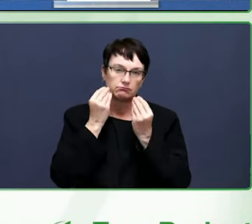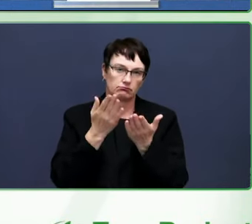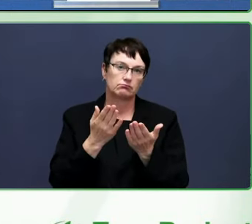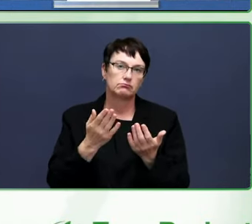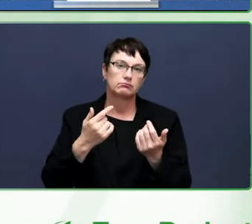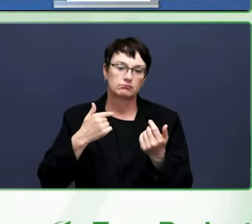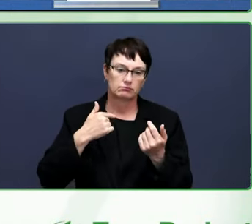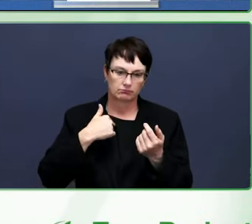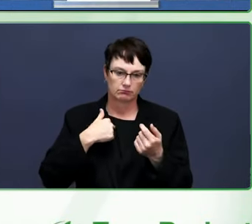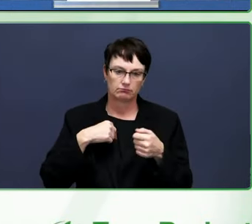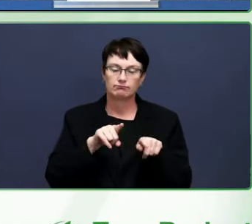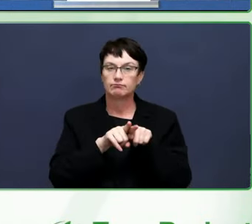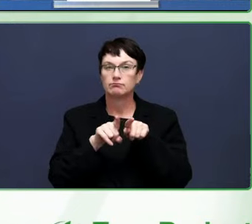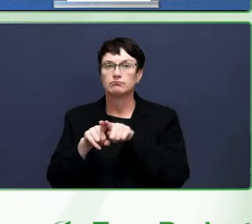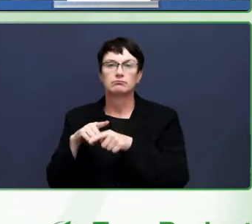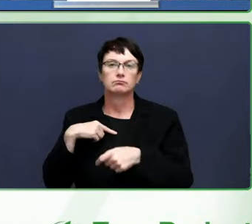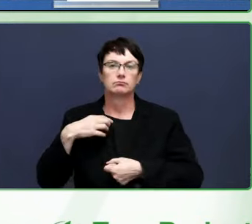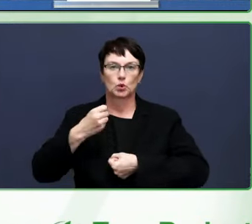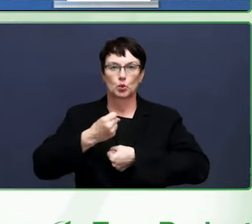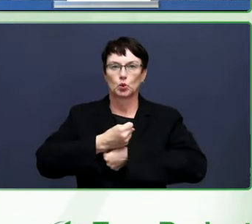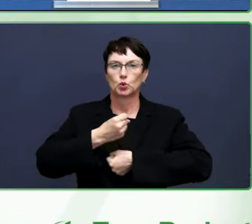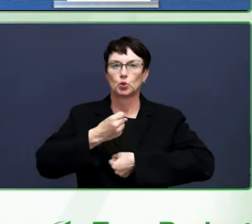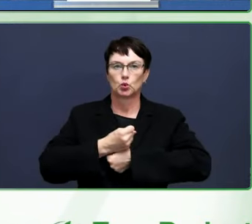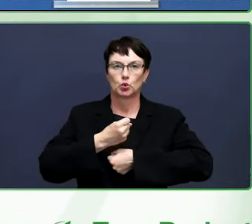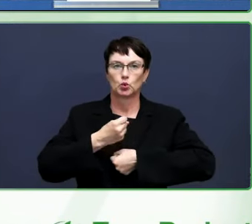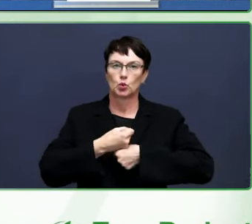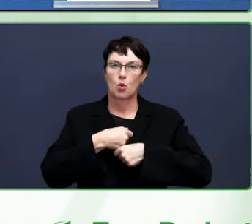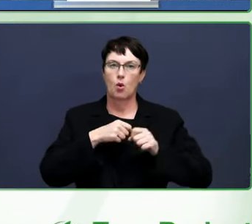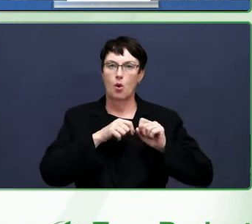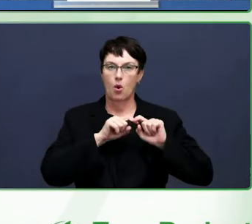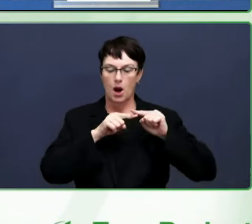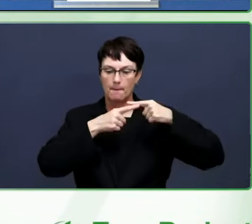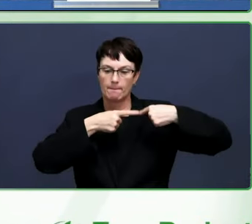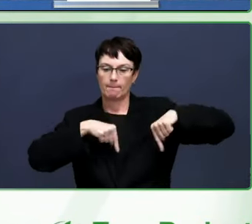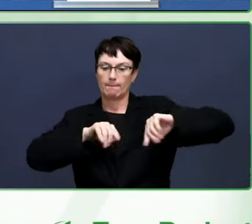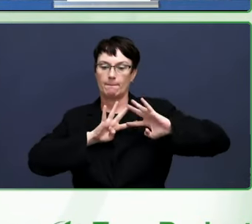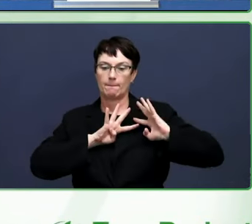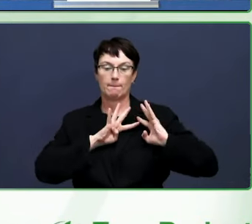member. And on these occasions, we get a lot of